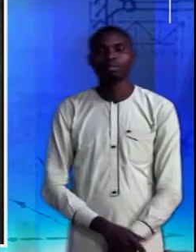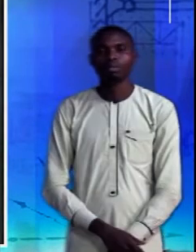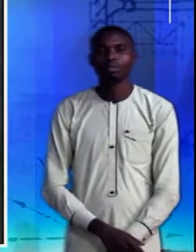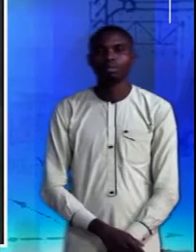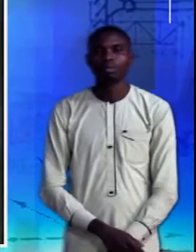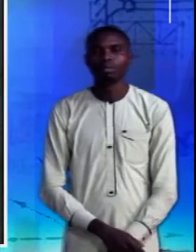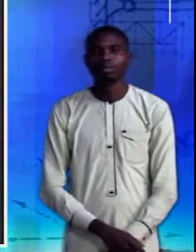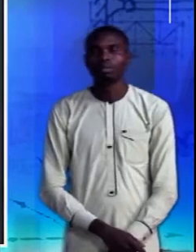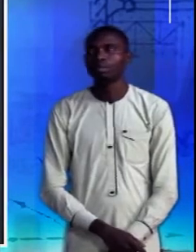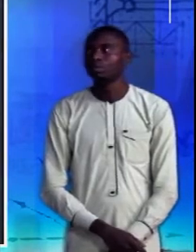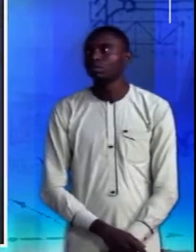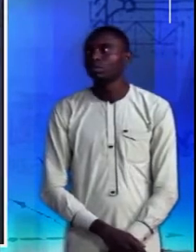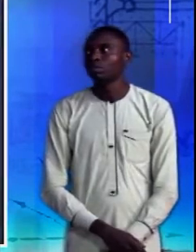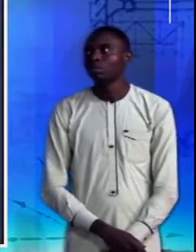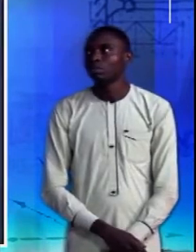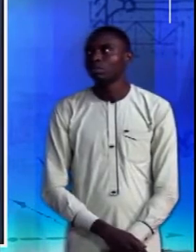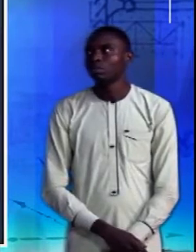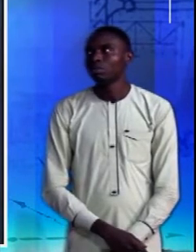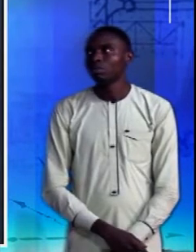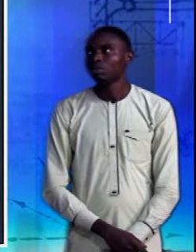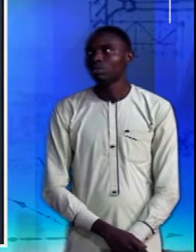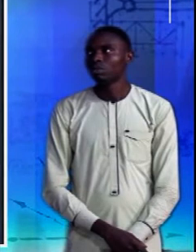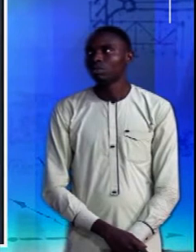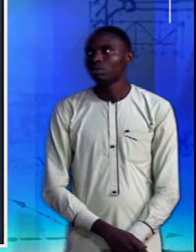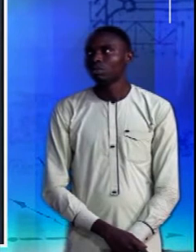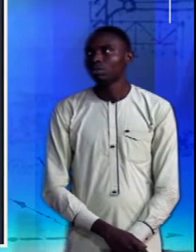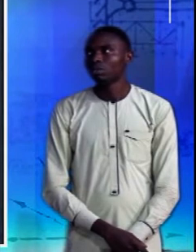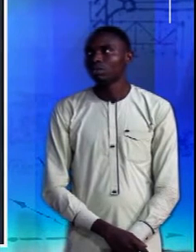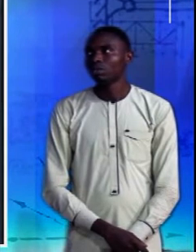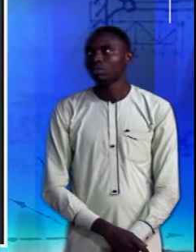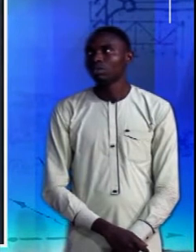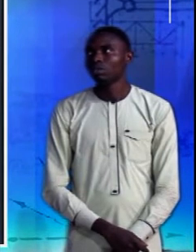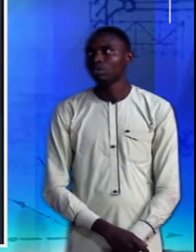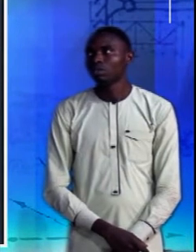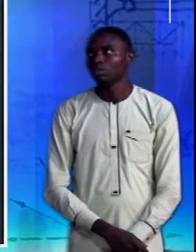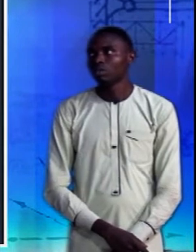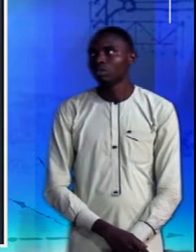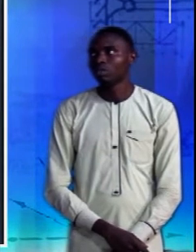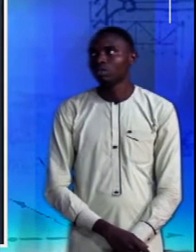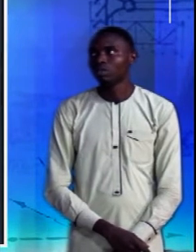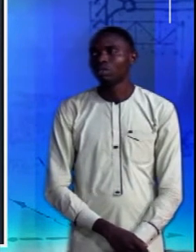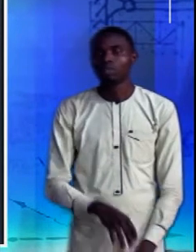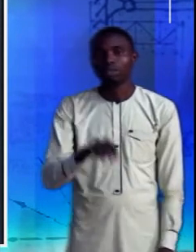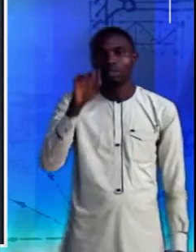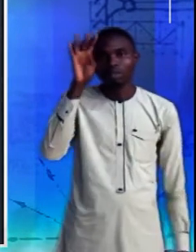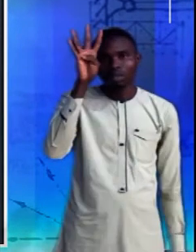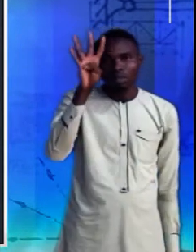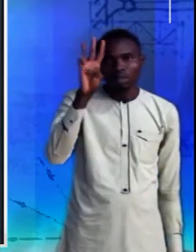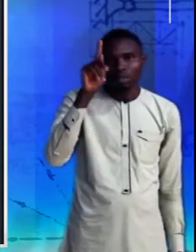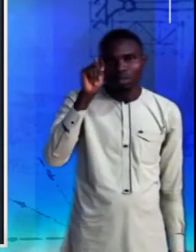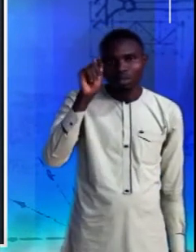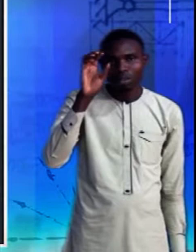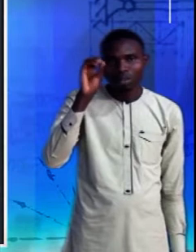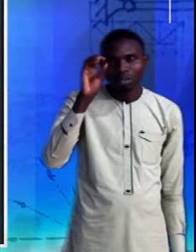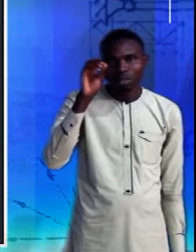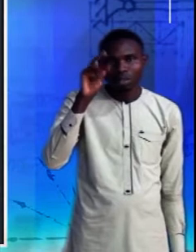days. Now, coming back to our table, day is the 1, 2, 3,